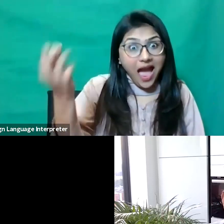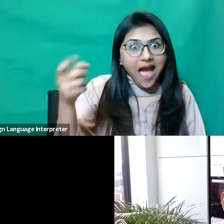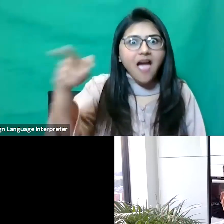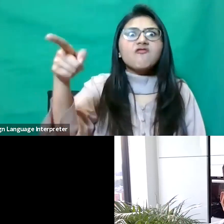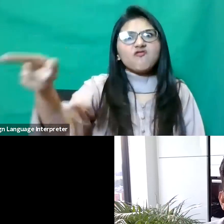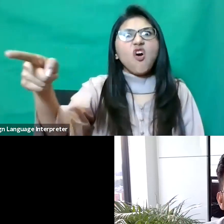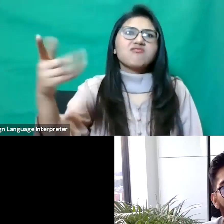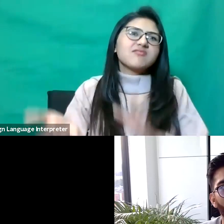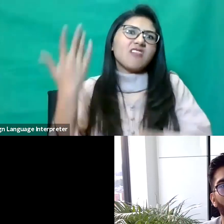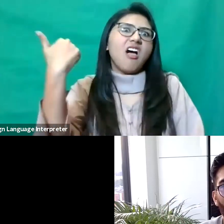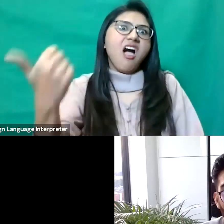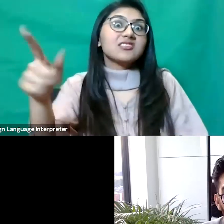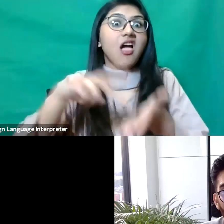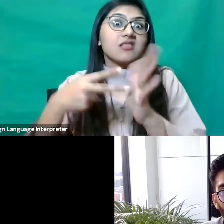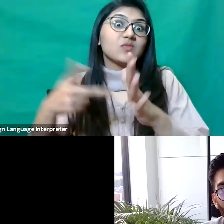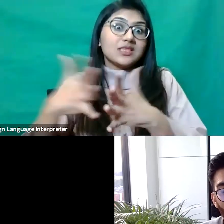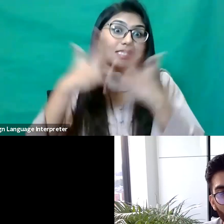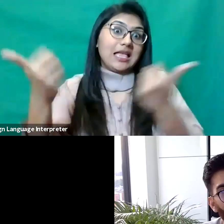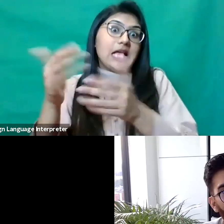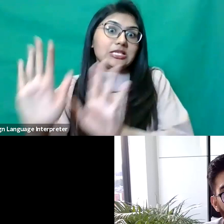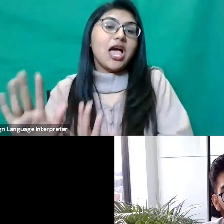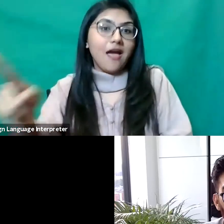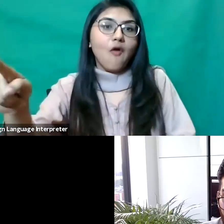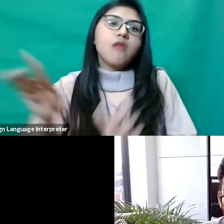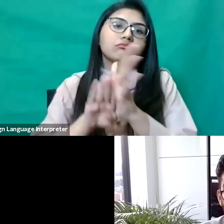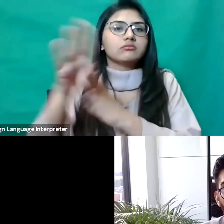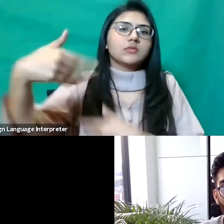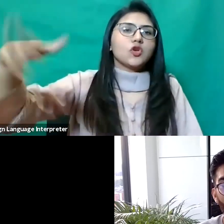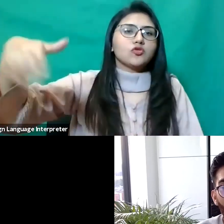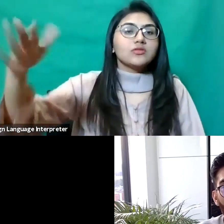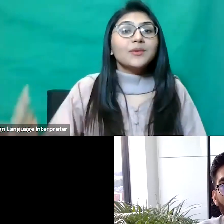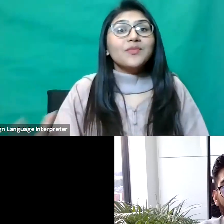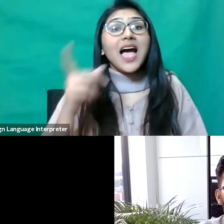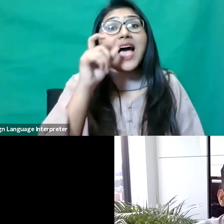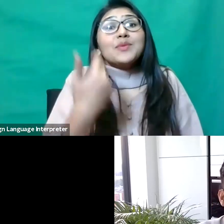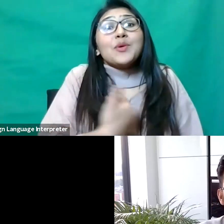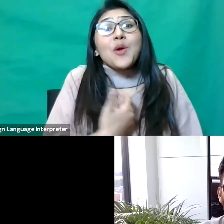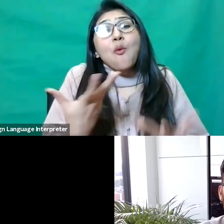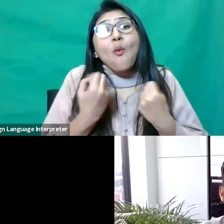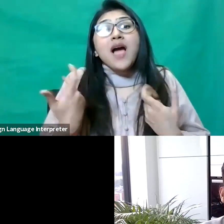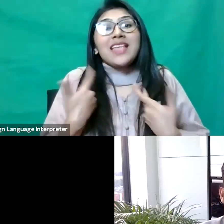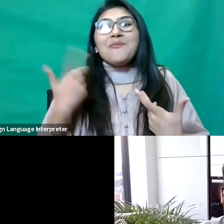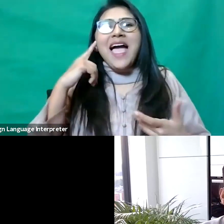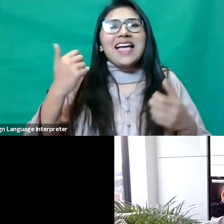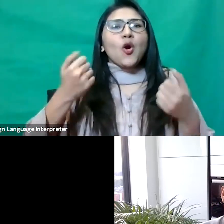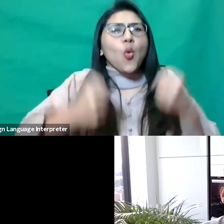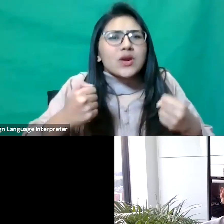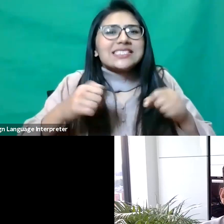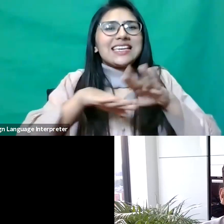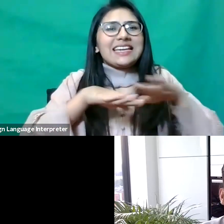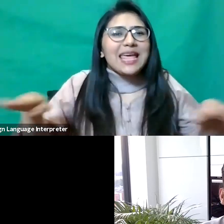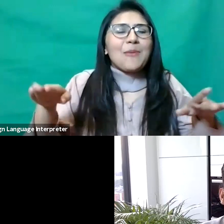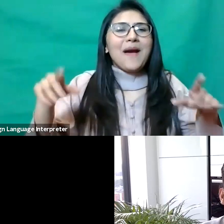more experiences, especially because obviously I did a furniture designer, and it's really difficult